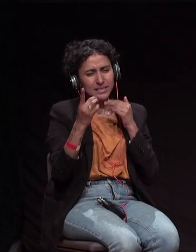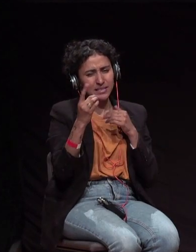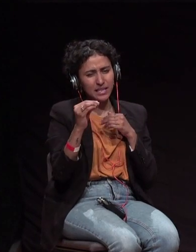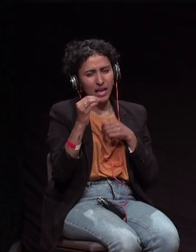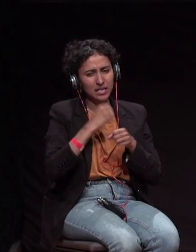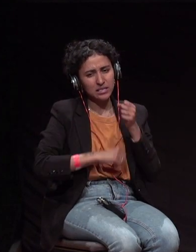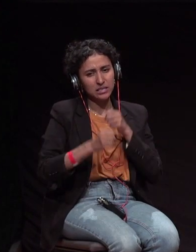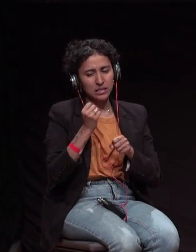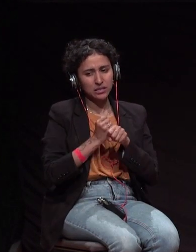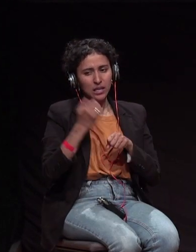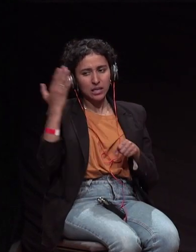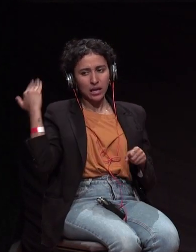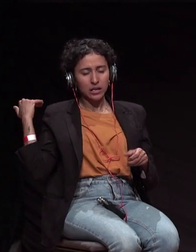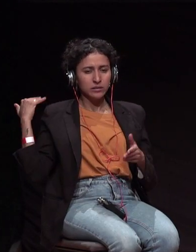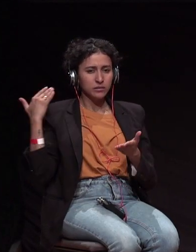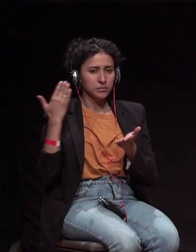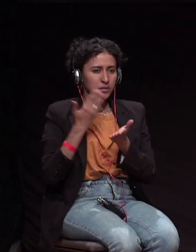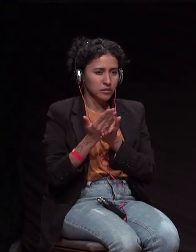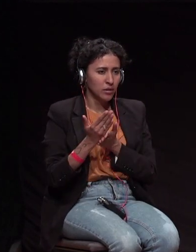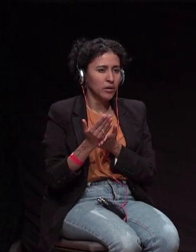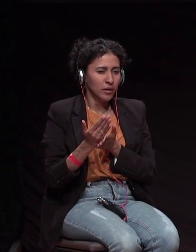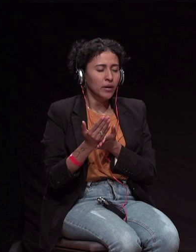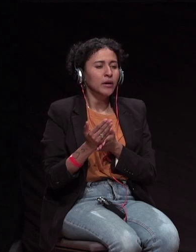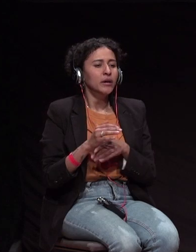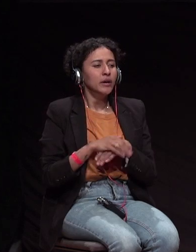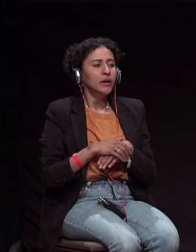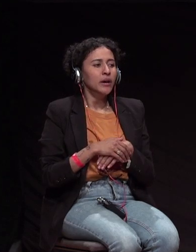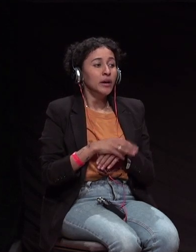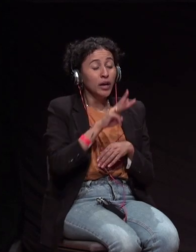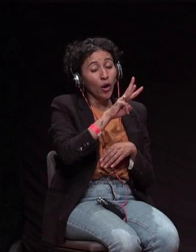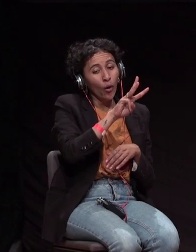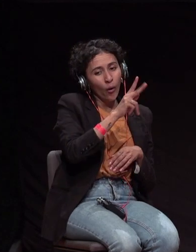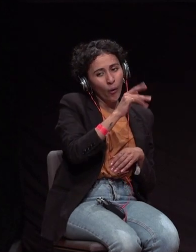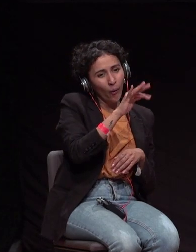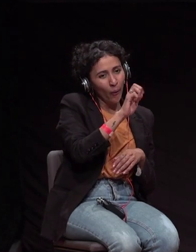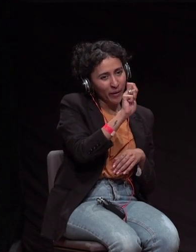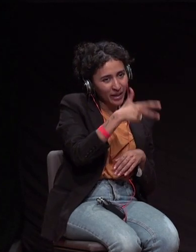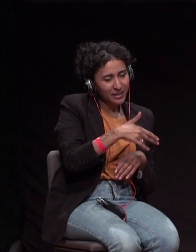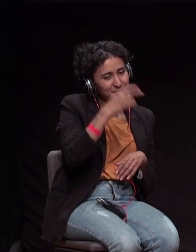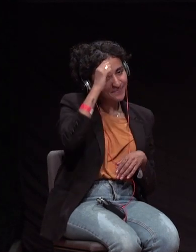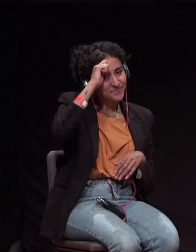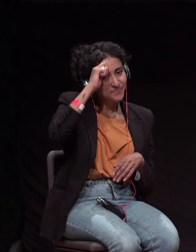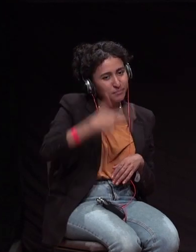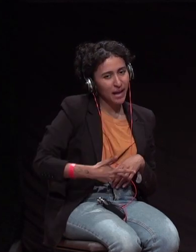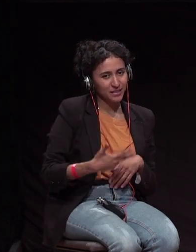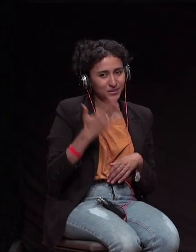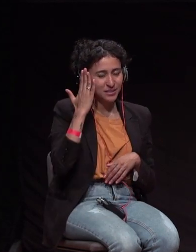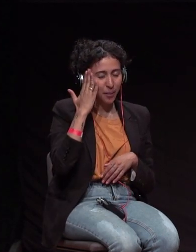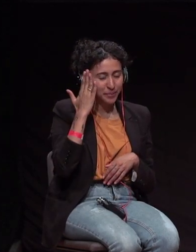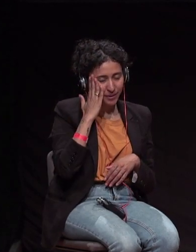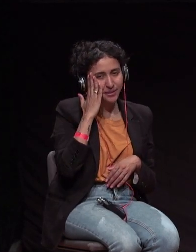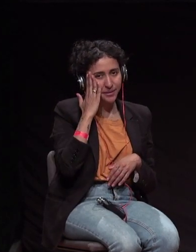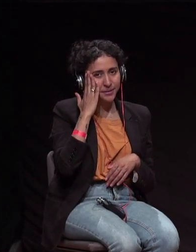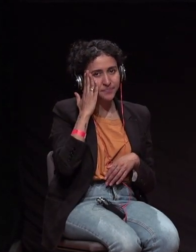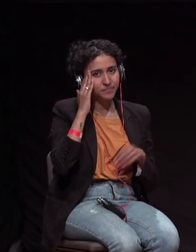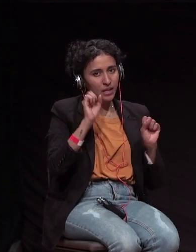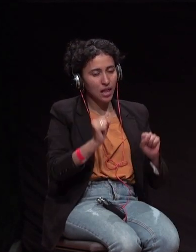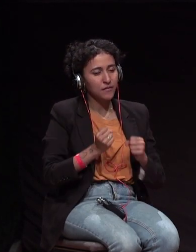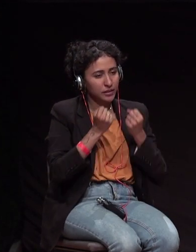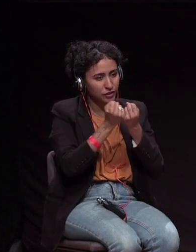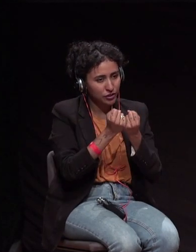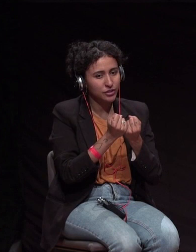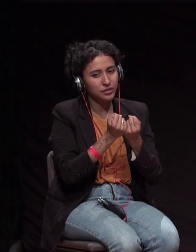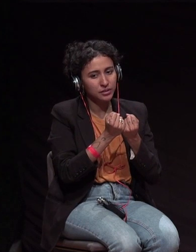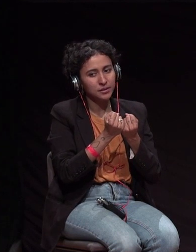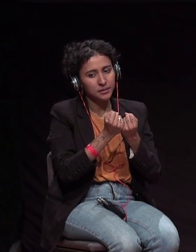that process. In fact, some of their funders were advocates of that process, right? So it's not like